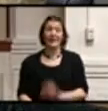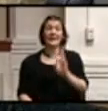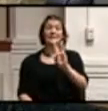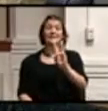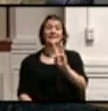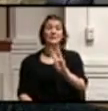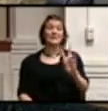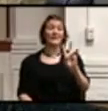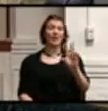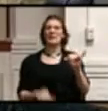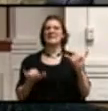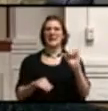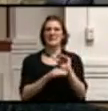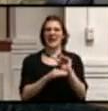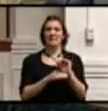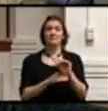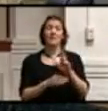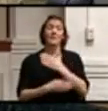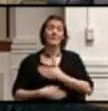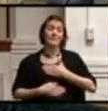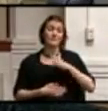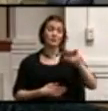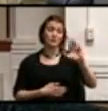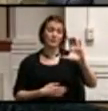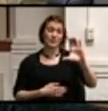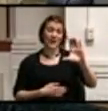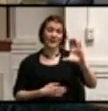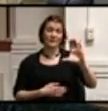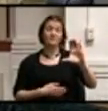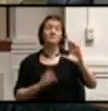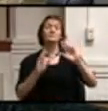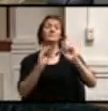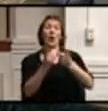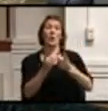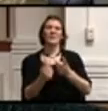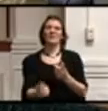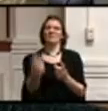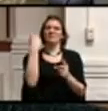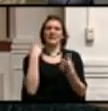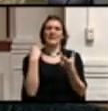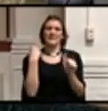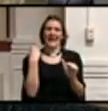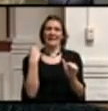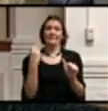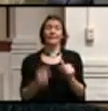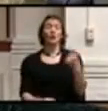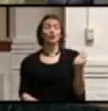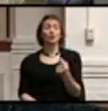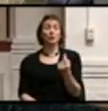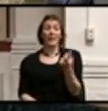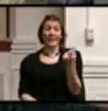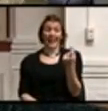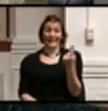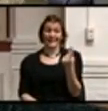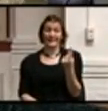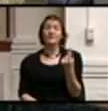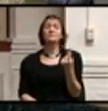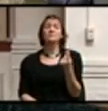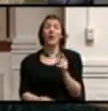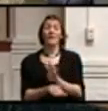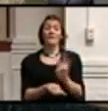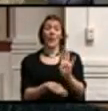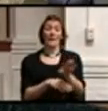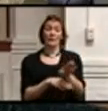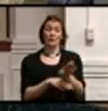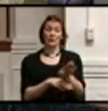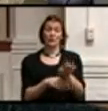6 to 7:30, same night, Rex and Parks Board meeting in the Gibson-Aiken Center. Tuesday, February 11, 2014, 4